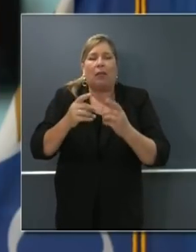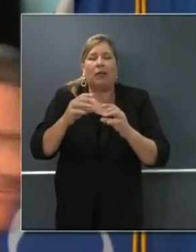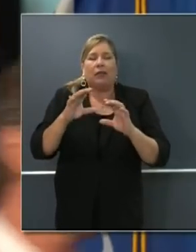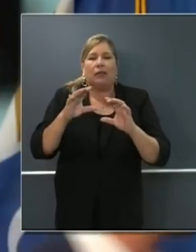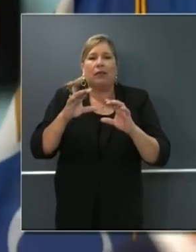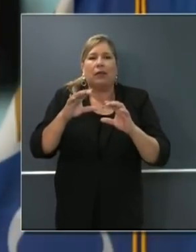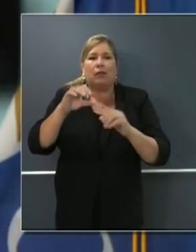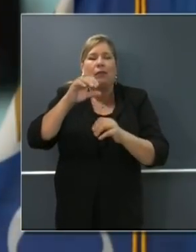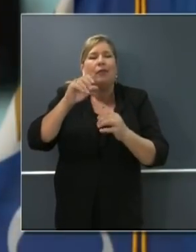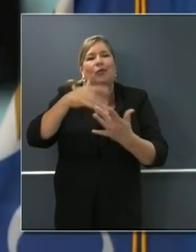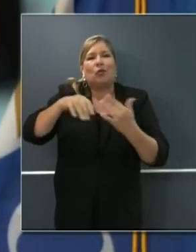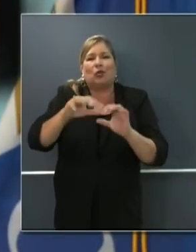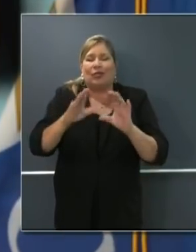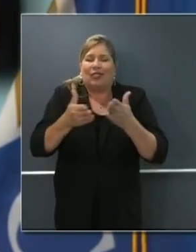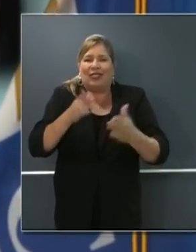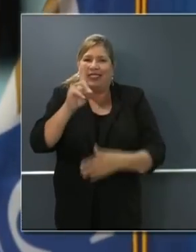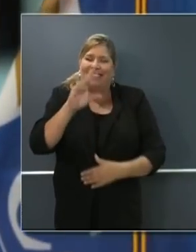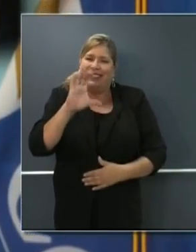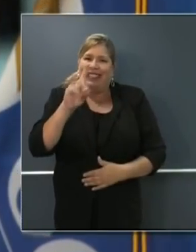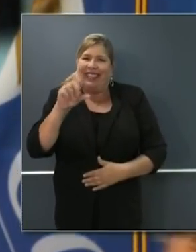at it.